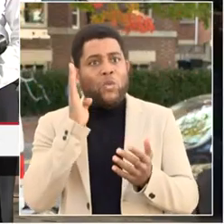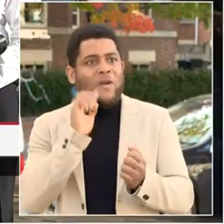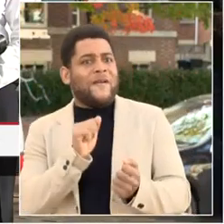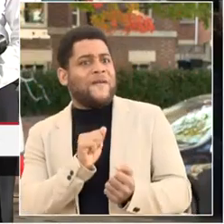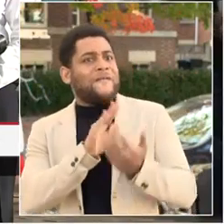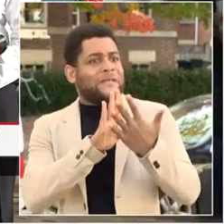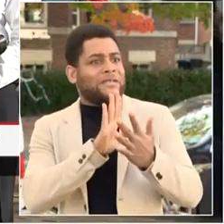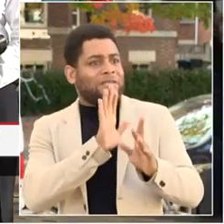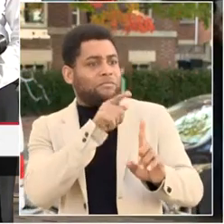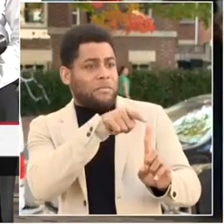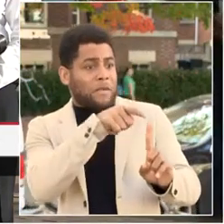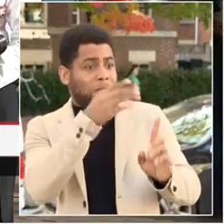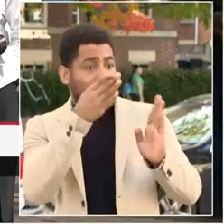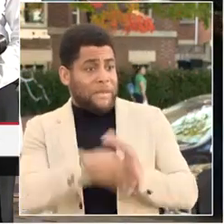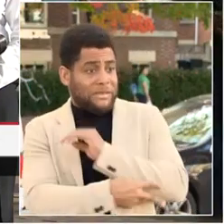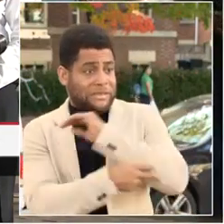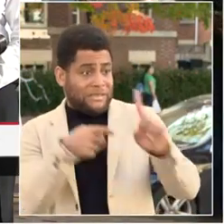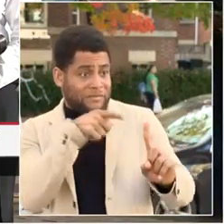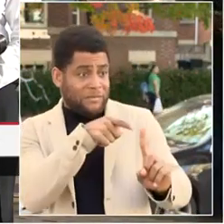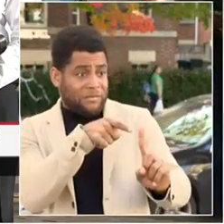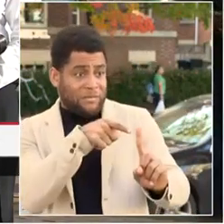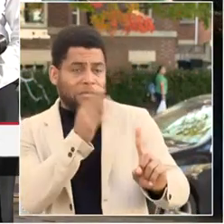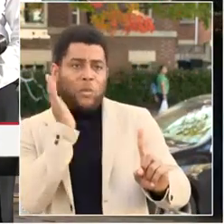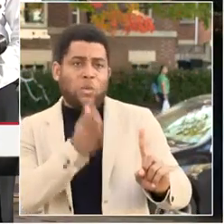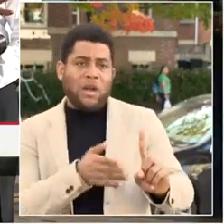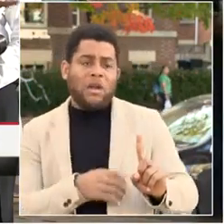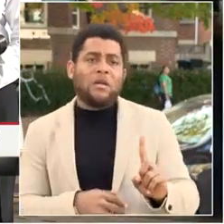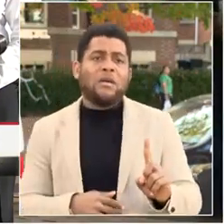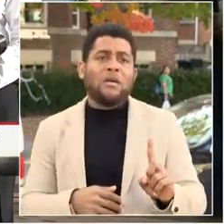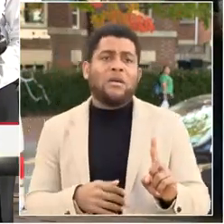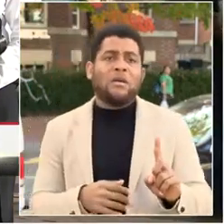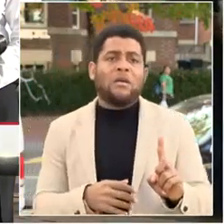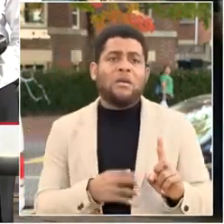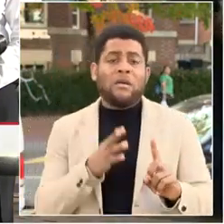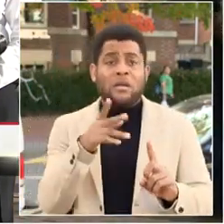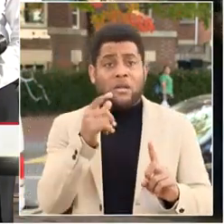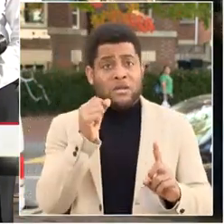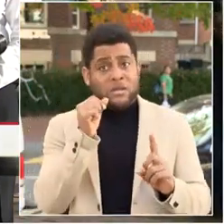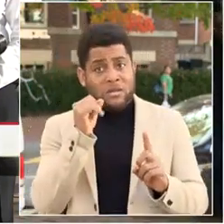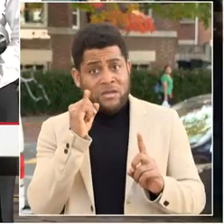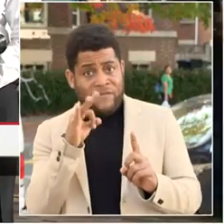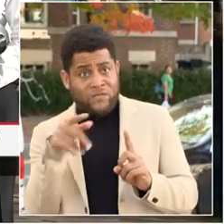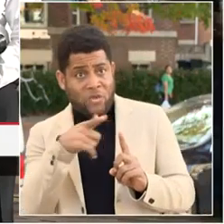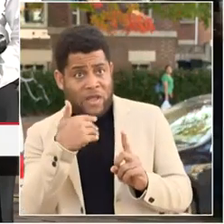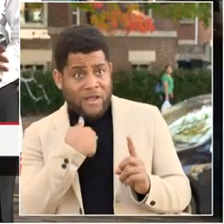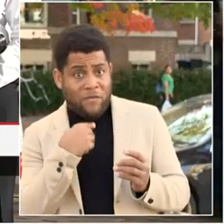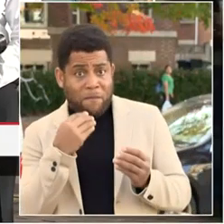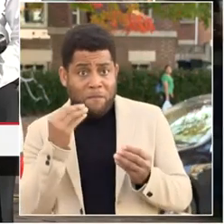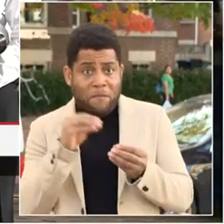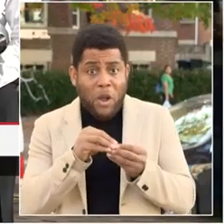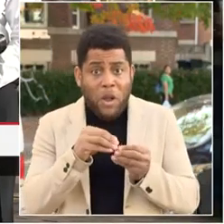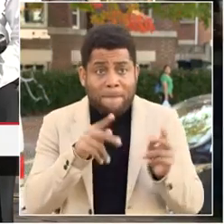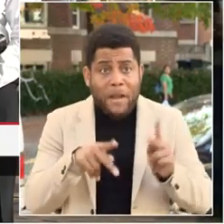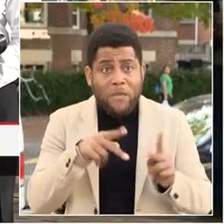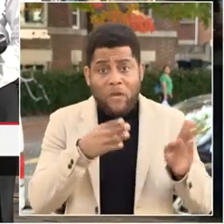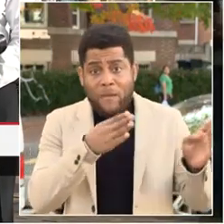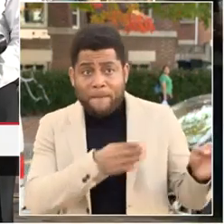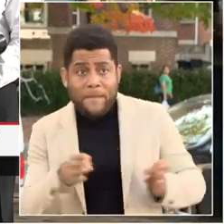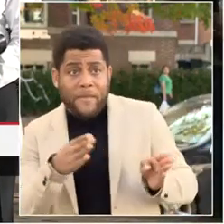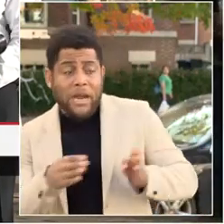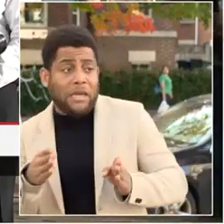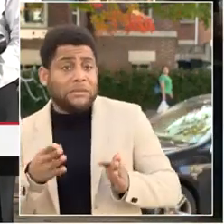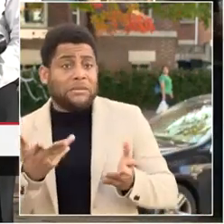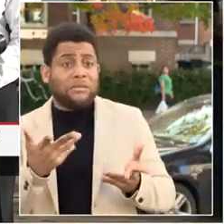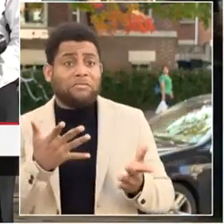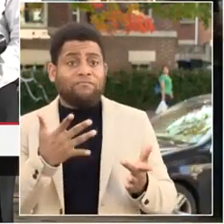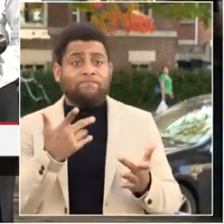were the organized, where one or more people were directing or participating with other people,